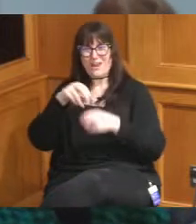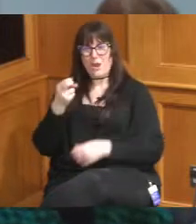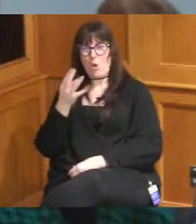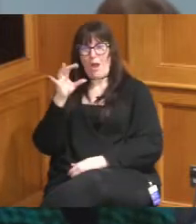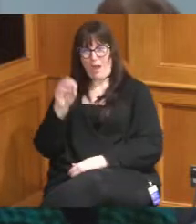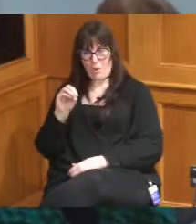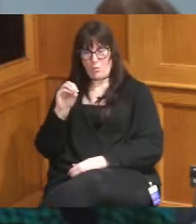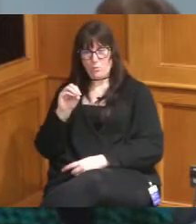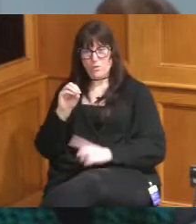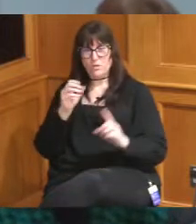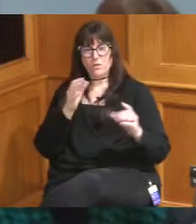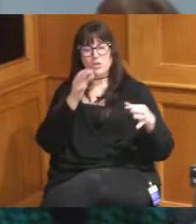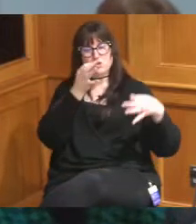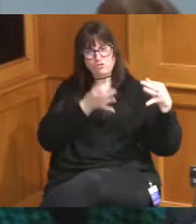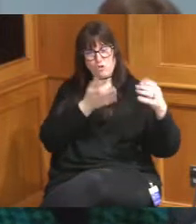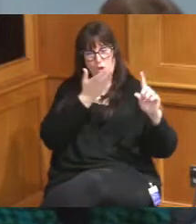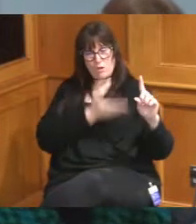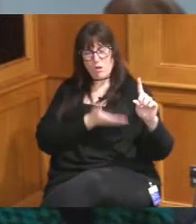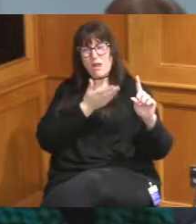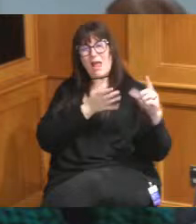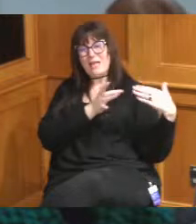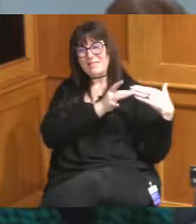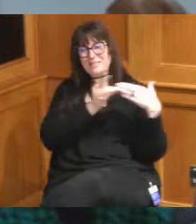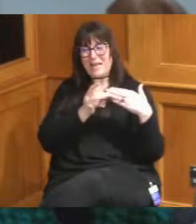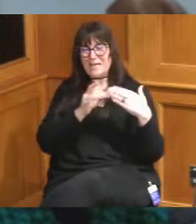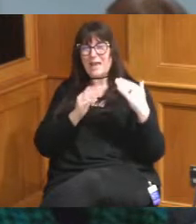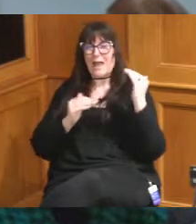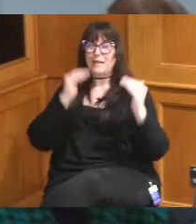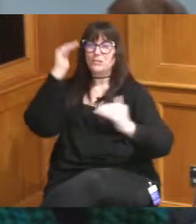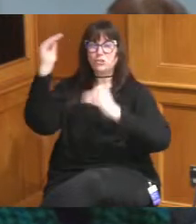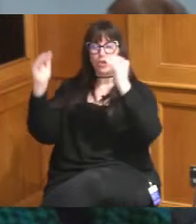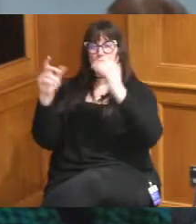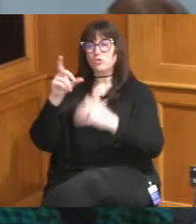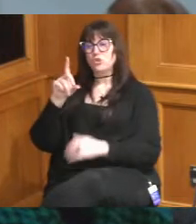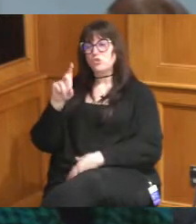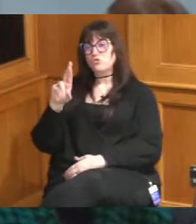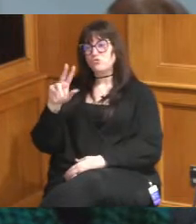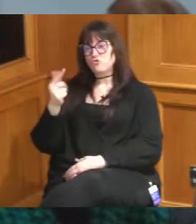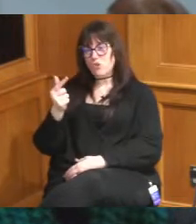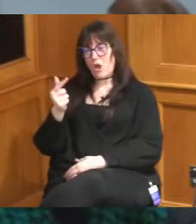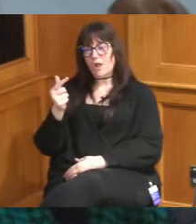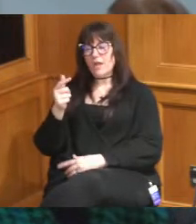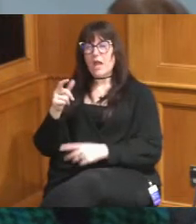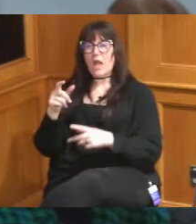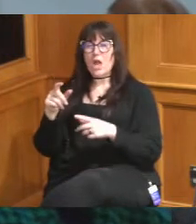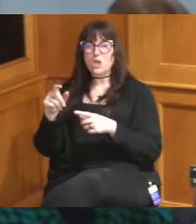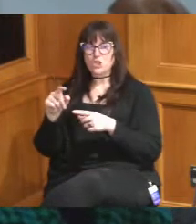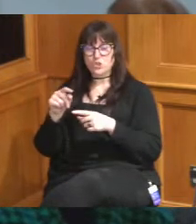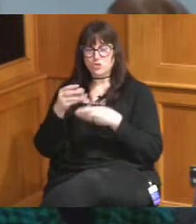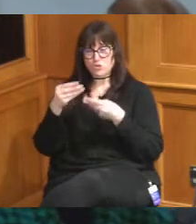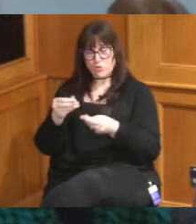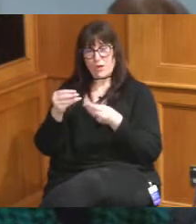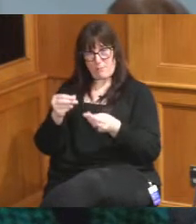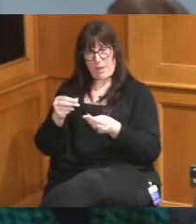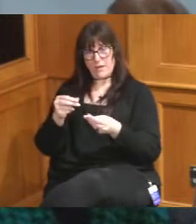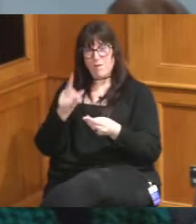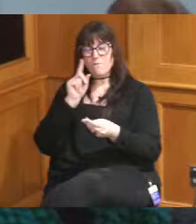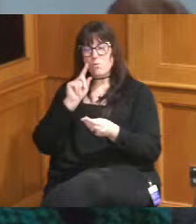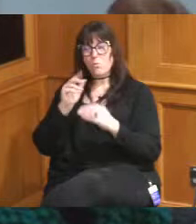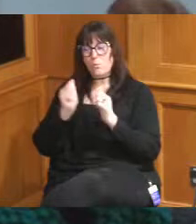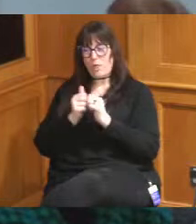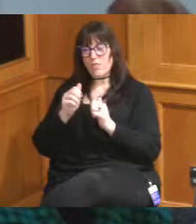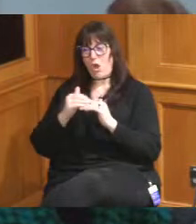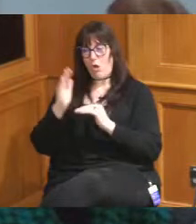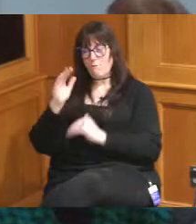Sanders has successfully led an adult drug treatment court with over 2,000 participants, securing